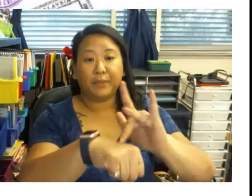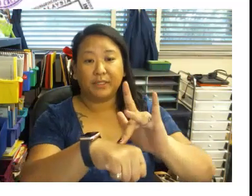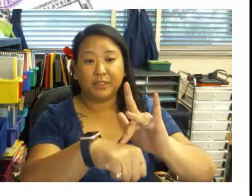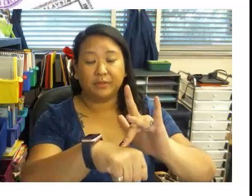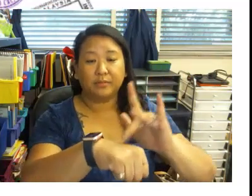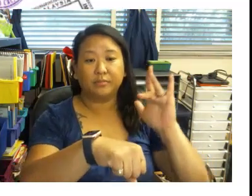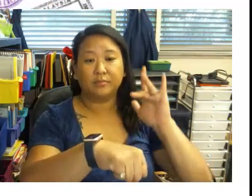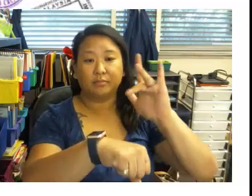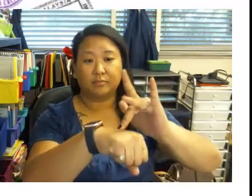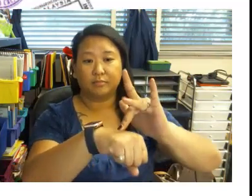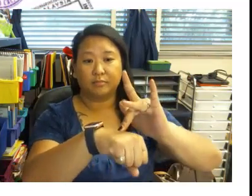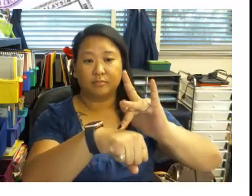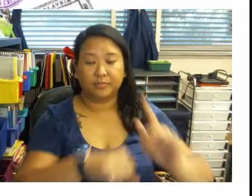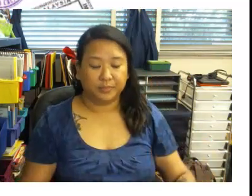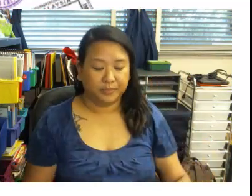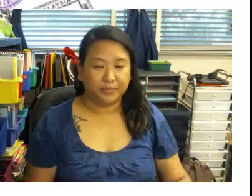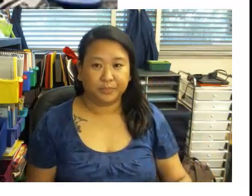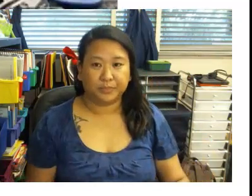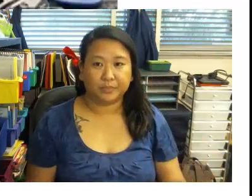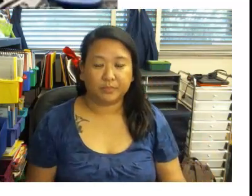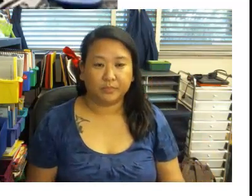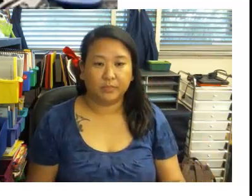I've been to.